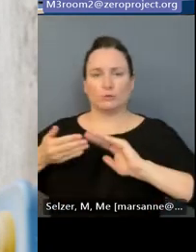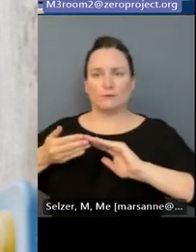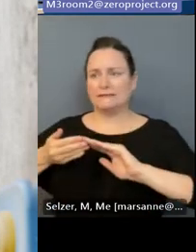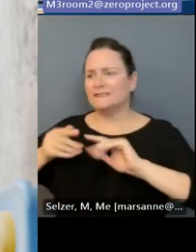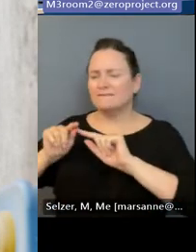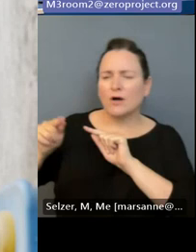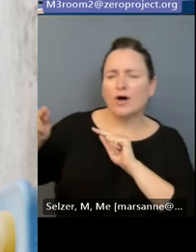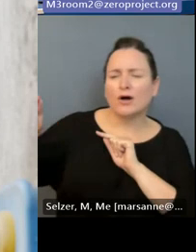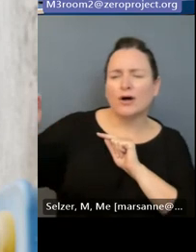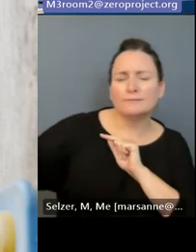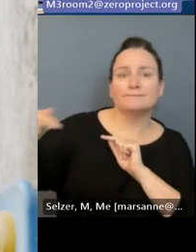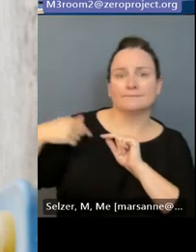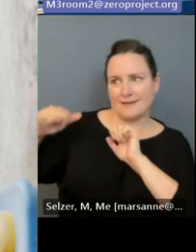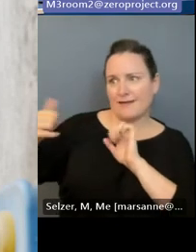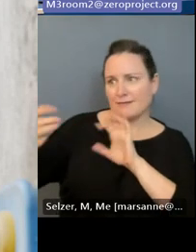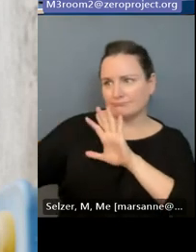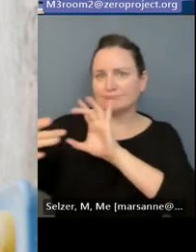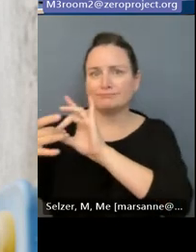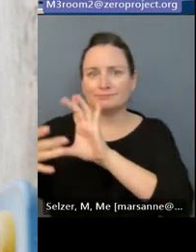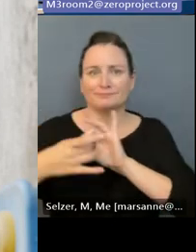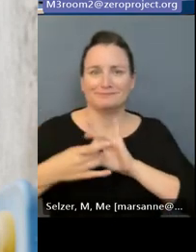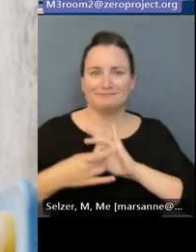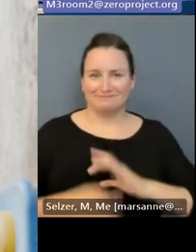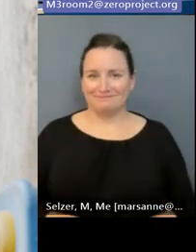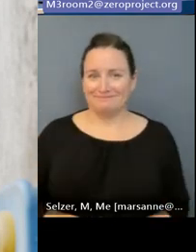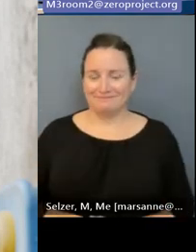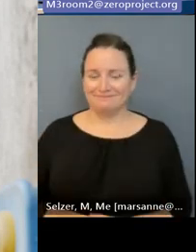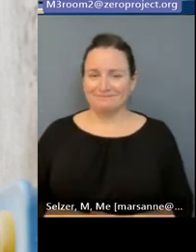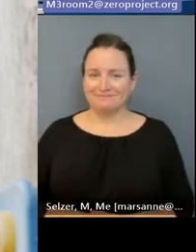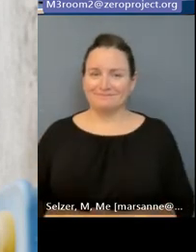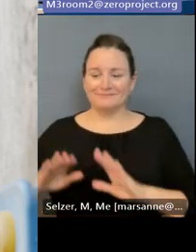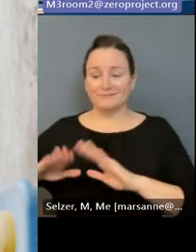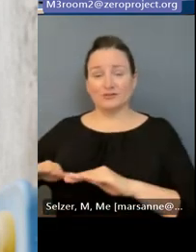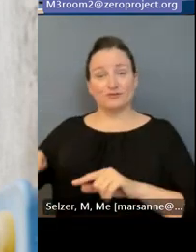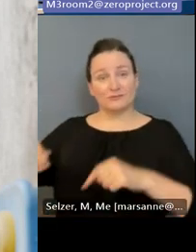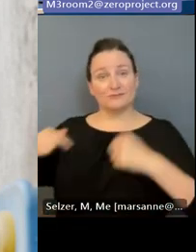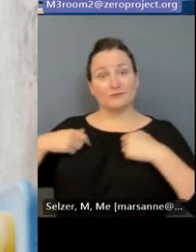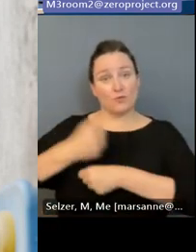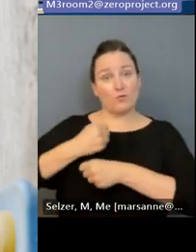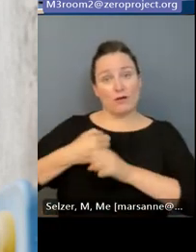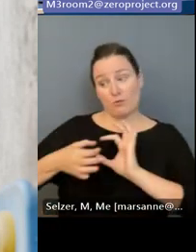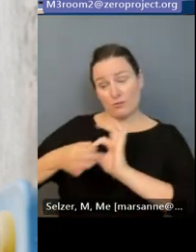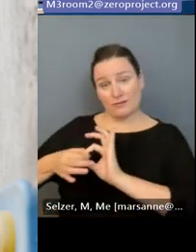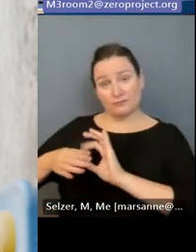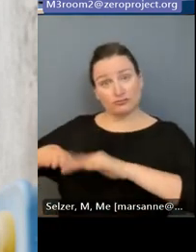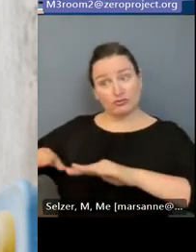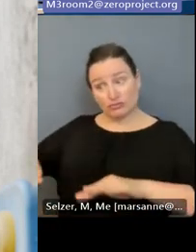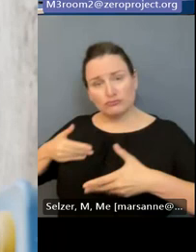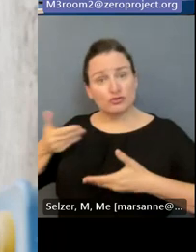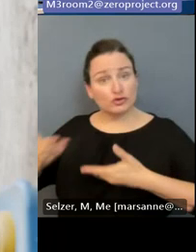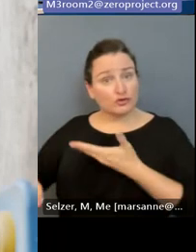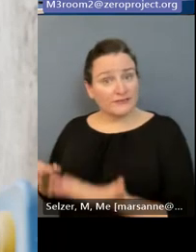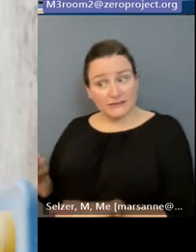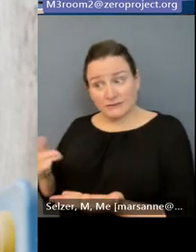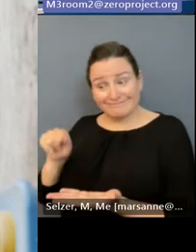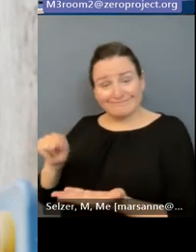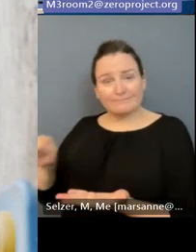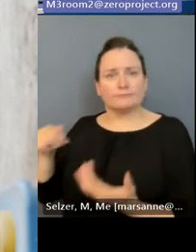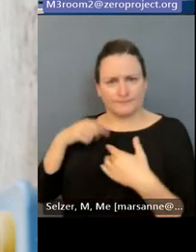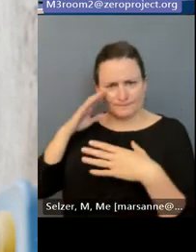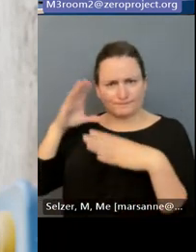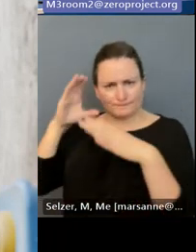basically we do monitor our children whom we are working with, but we wanted to take it to